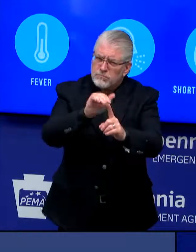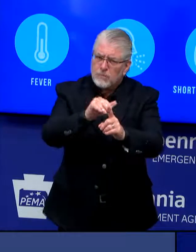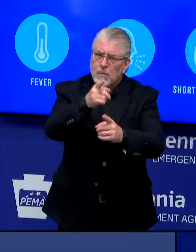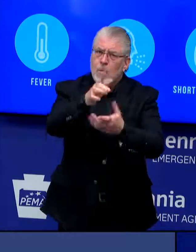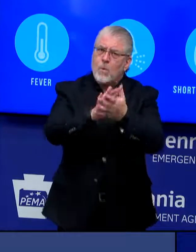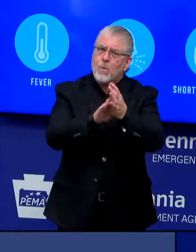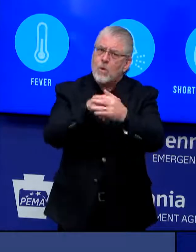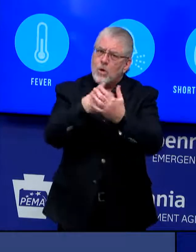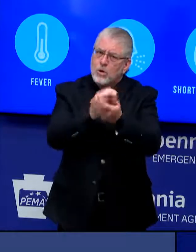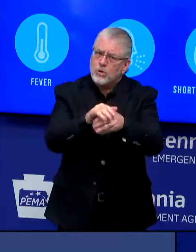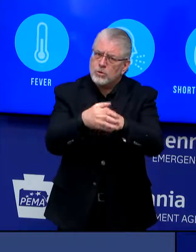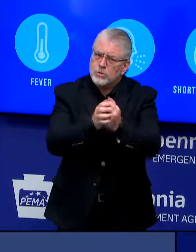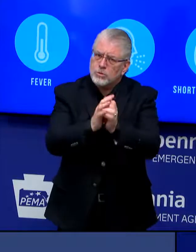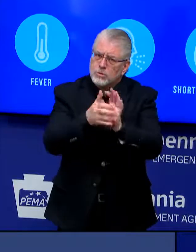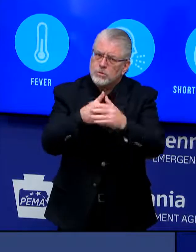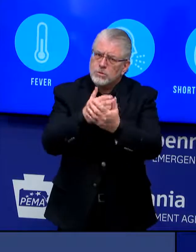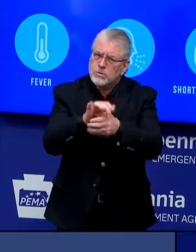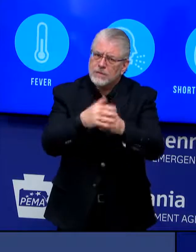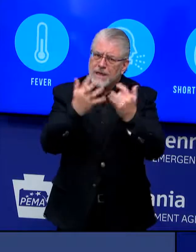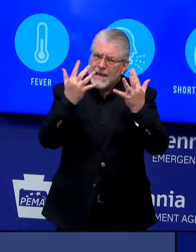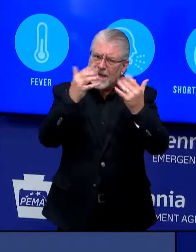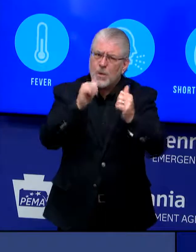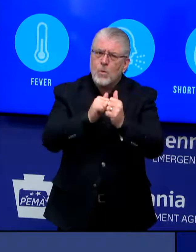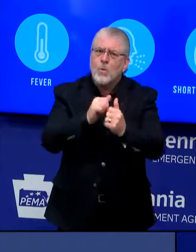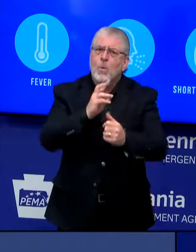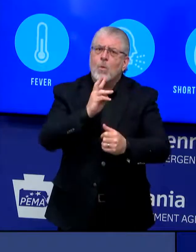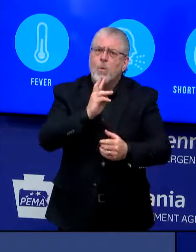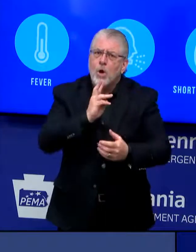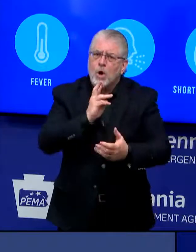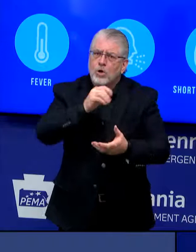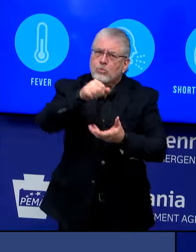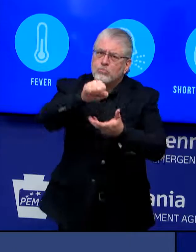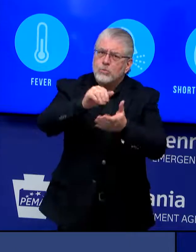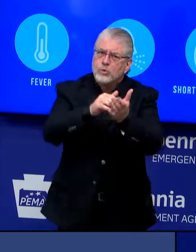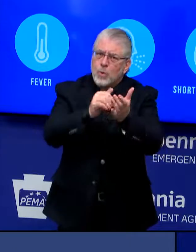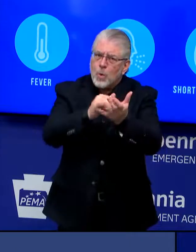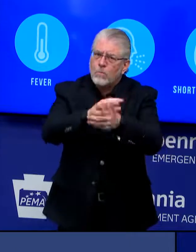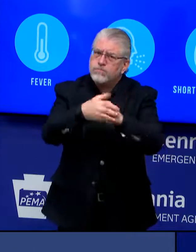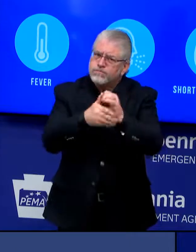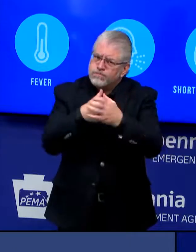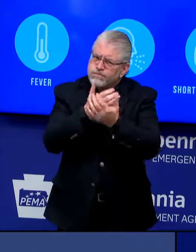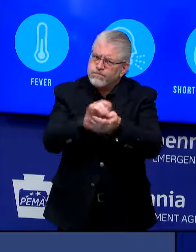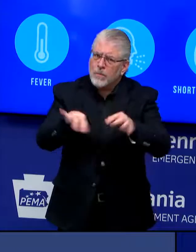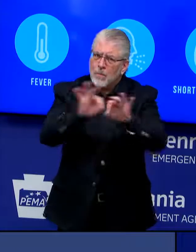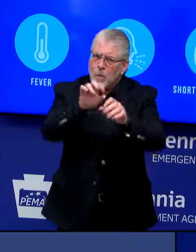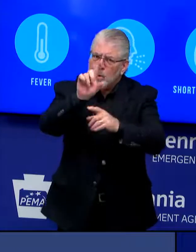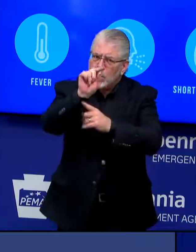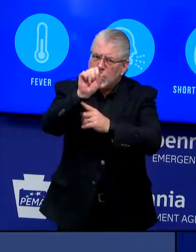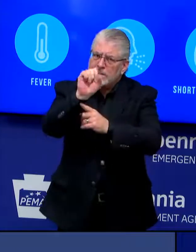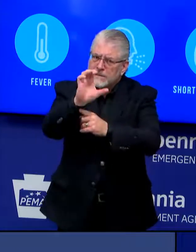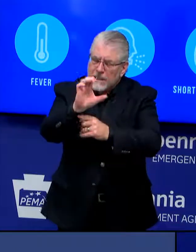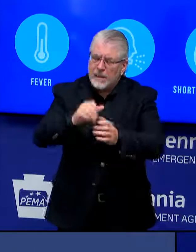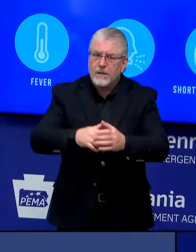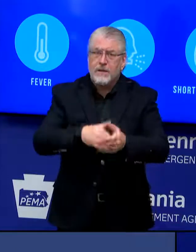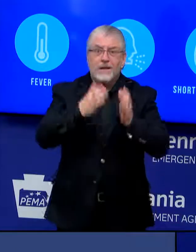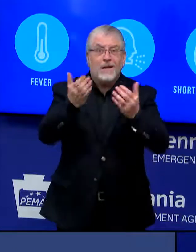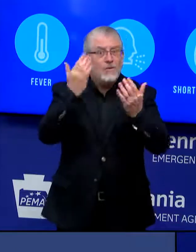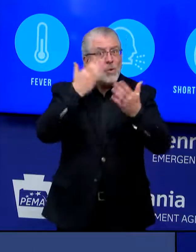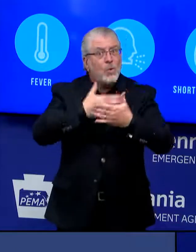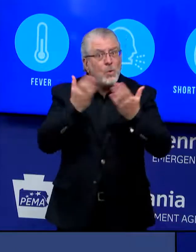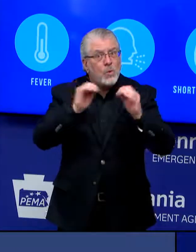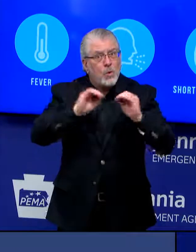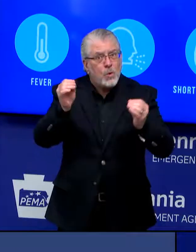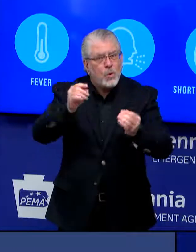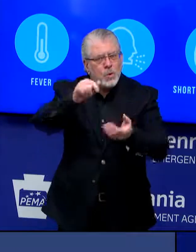And as we all know now, that's the time it takes to sing Happy Birthday twice. Or use hand sanitizer if soap and